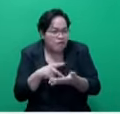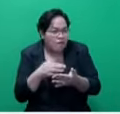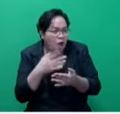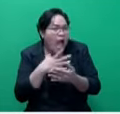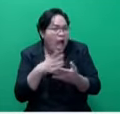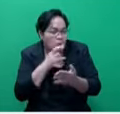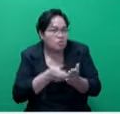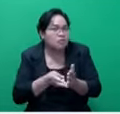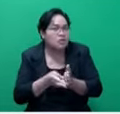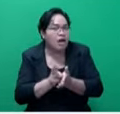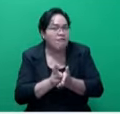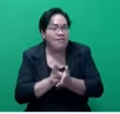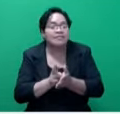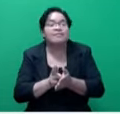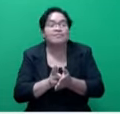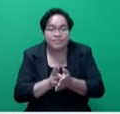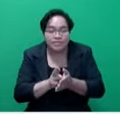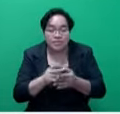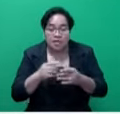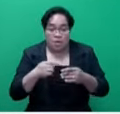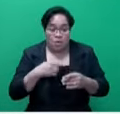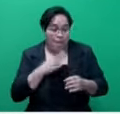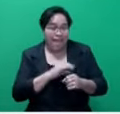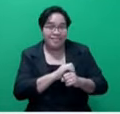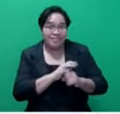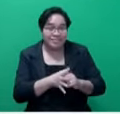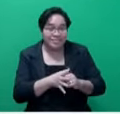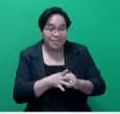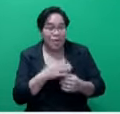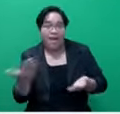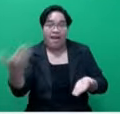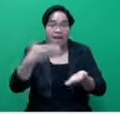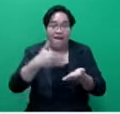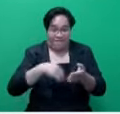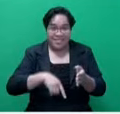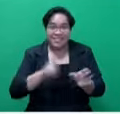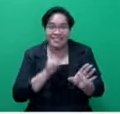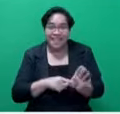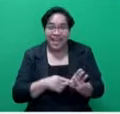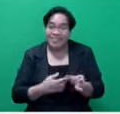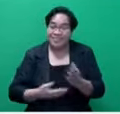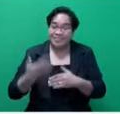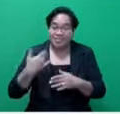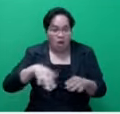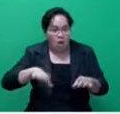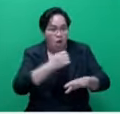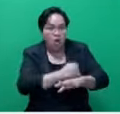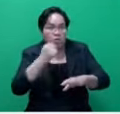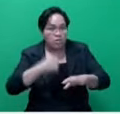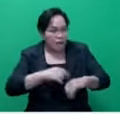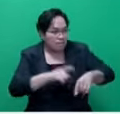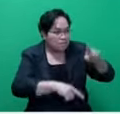recovery. Mr. Speaker, sir, when COVID-19 reached our shores earlier this year, the whole of government